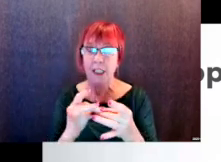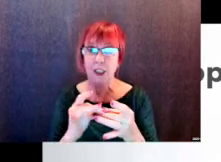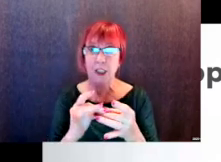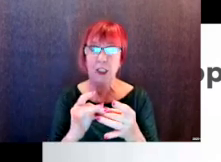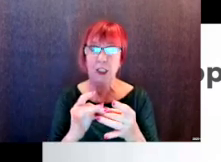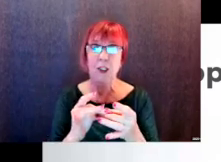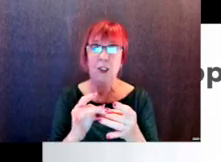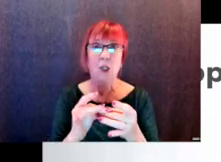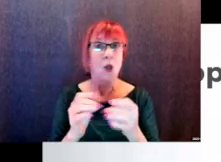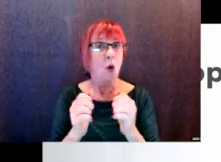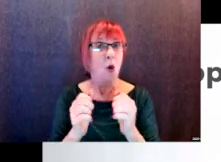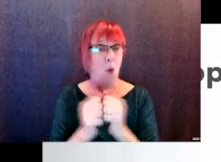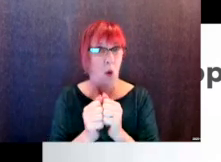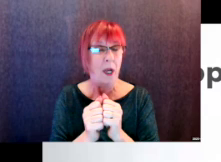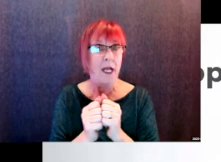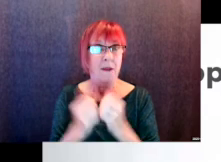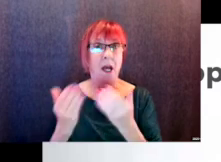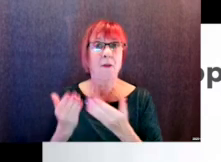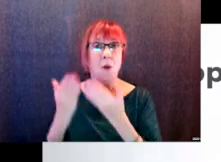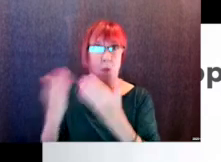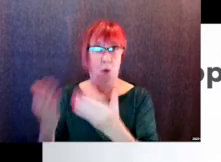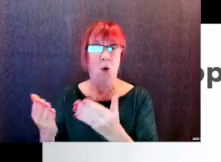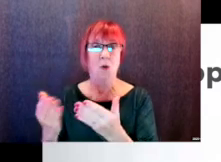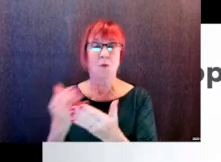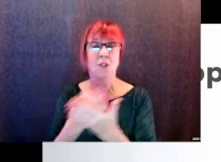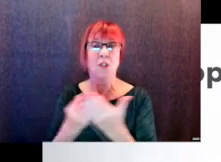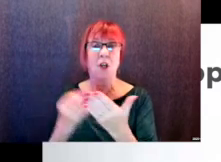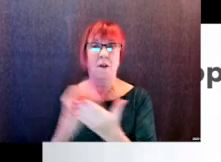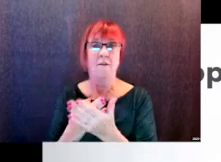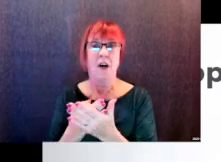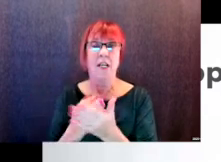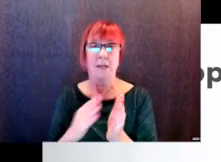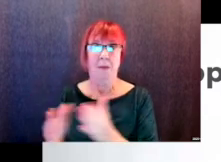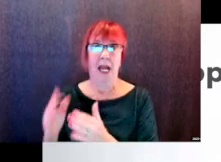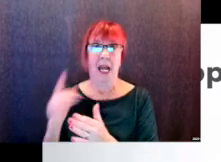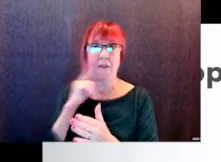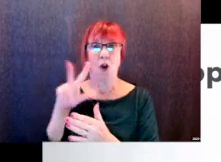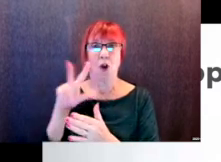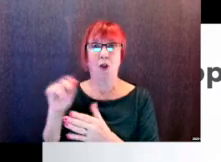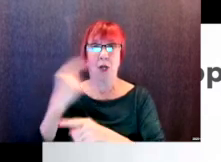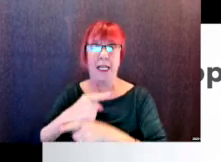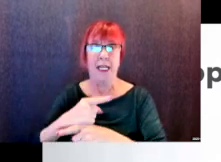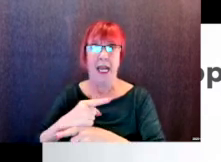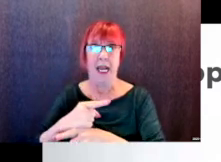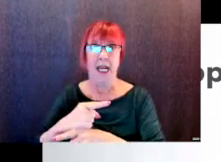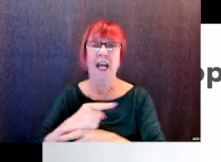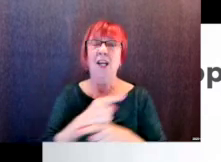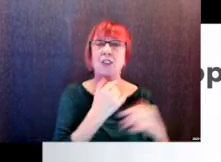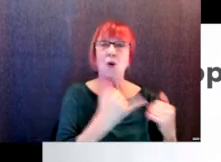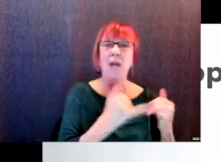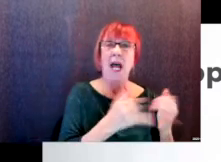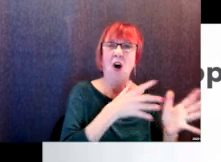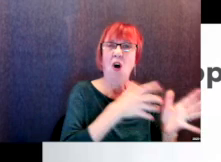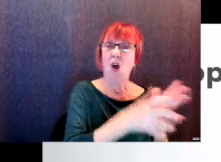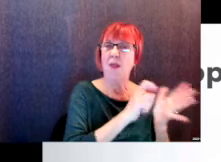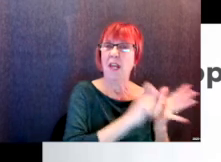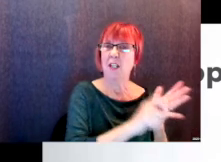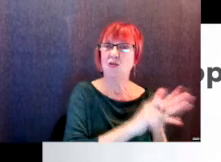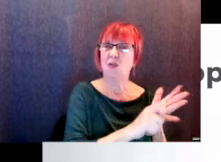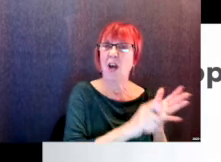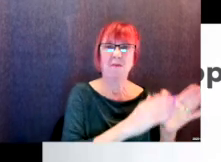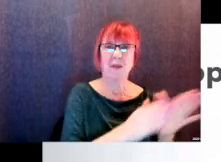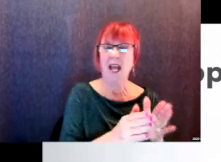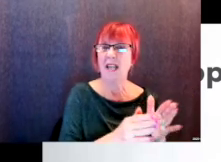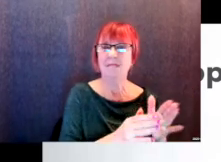Realistically, we only have from about June 16th through the end of August to collaborate with you to develop the